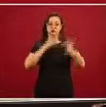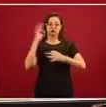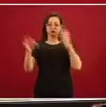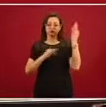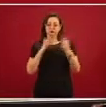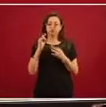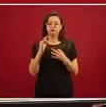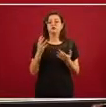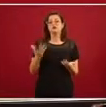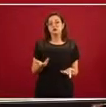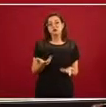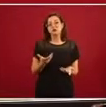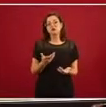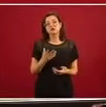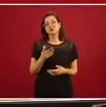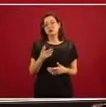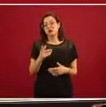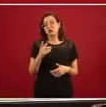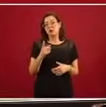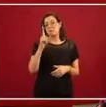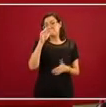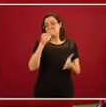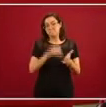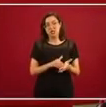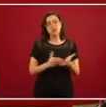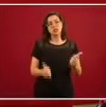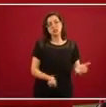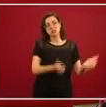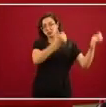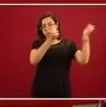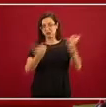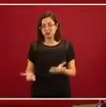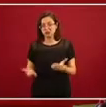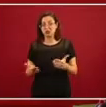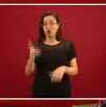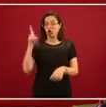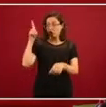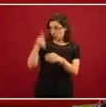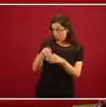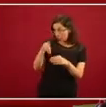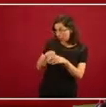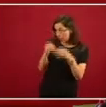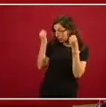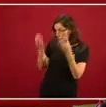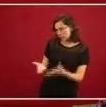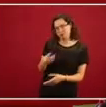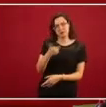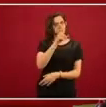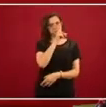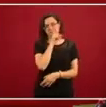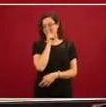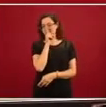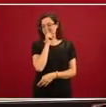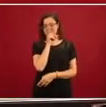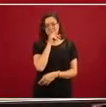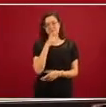spirit. We had this preliminary um, piece of news today of these